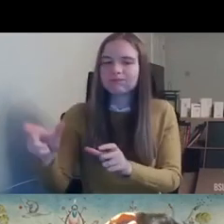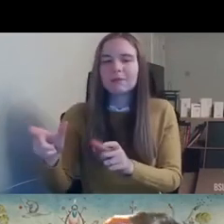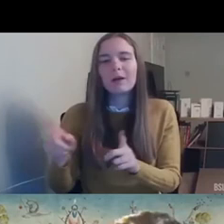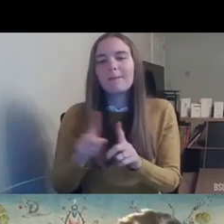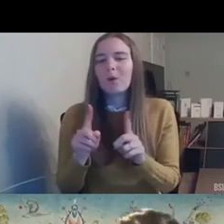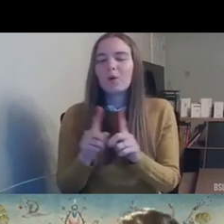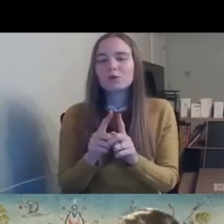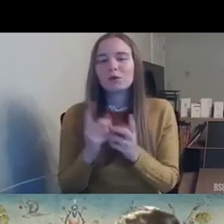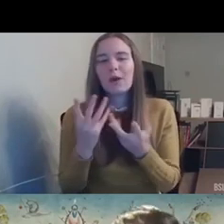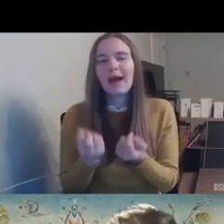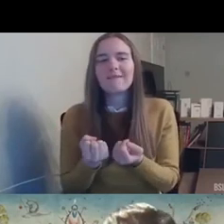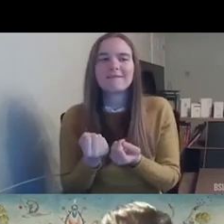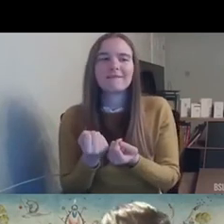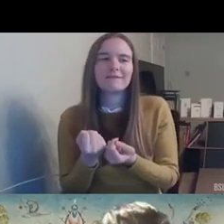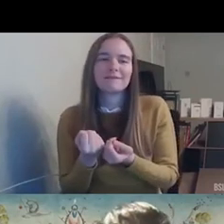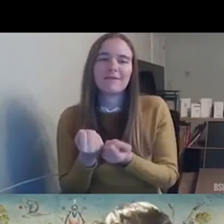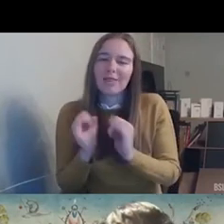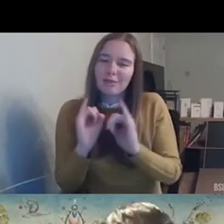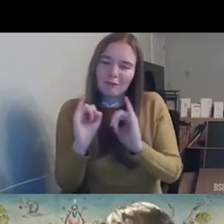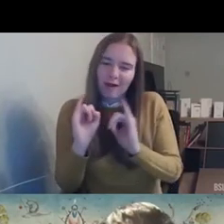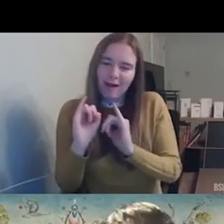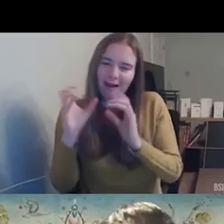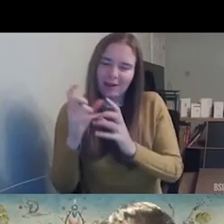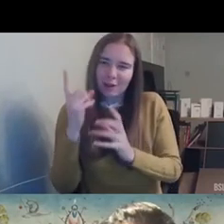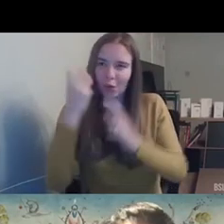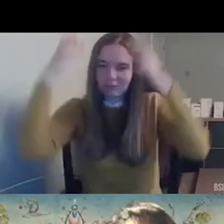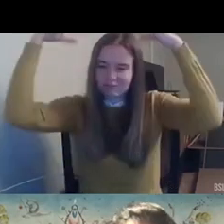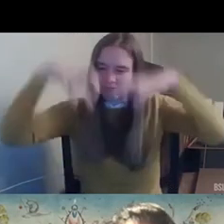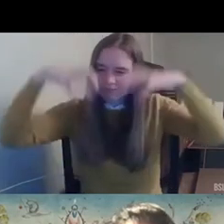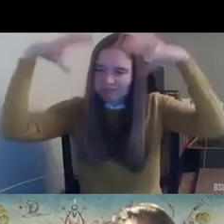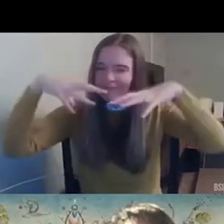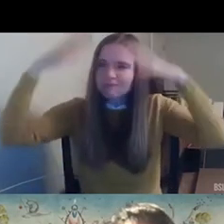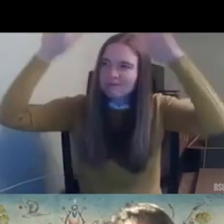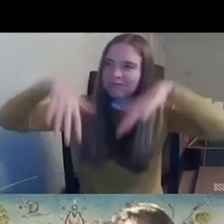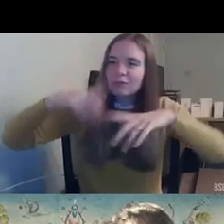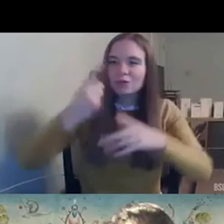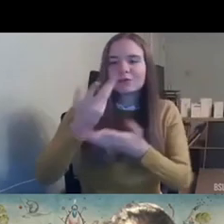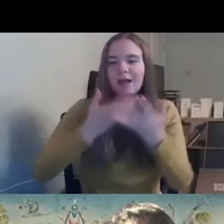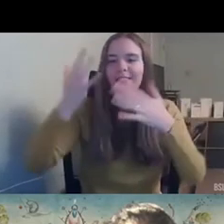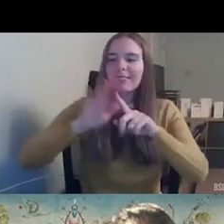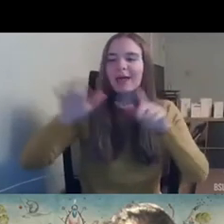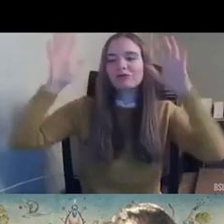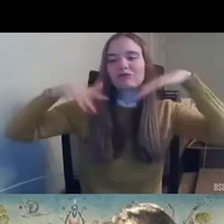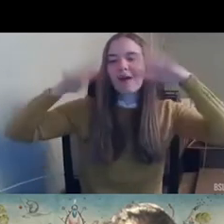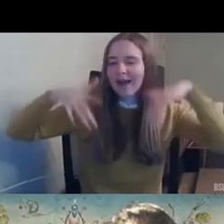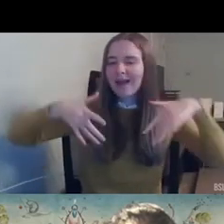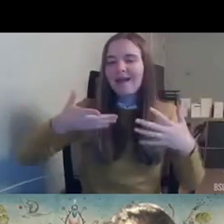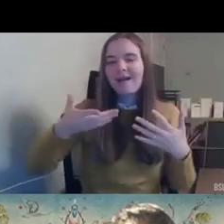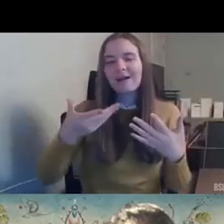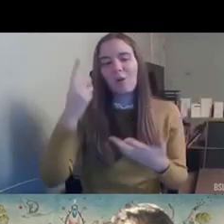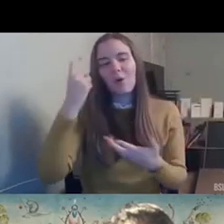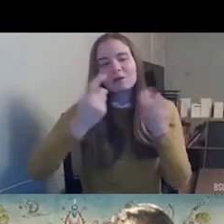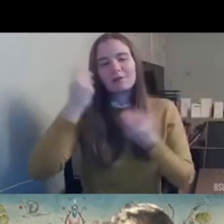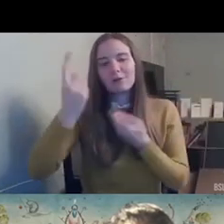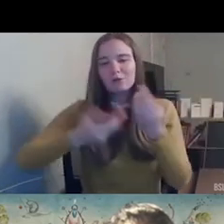a slightly threatening edge and that they might be coming down. think you sort of talked about and there's rain. I wonder if you could talk a little more